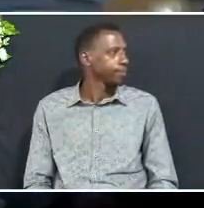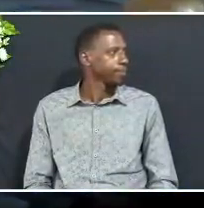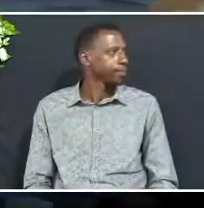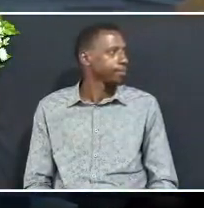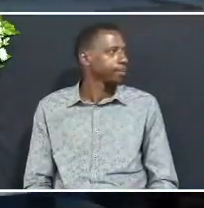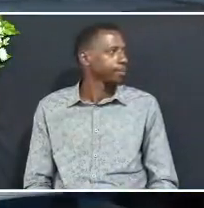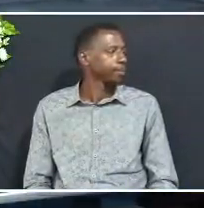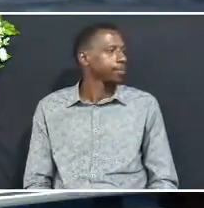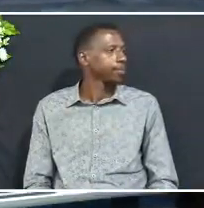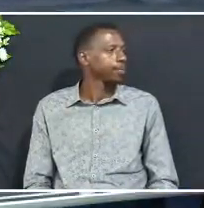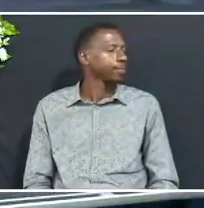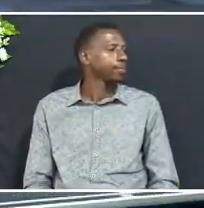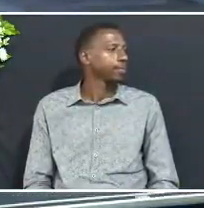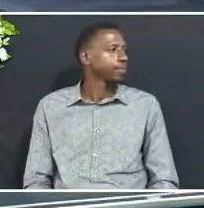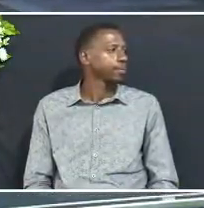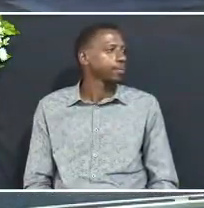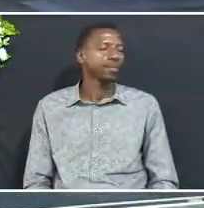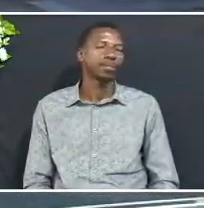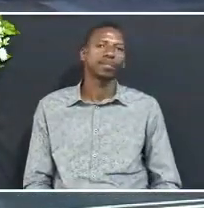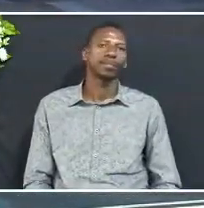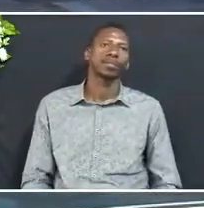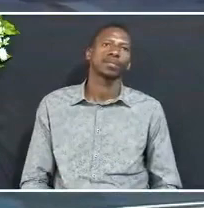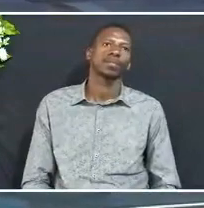And right here,